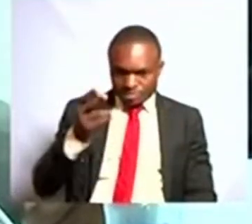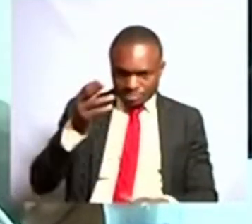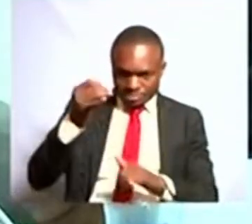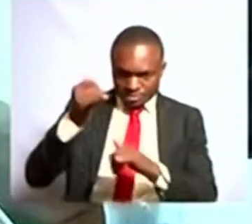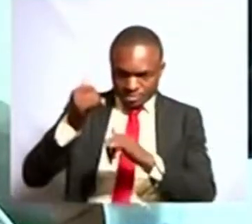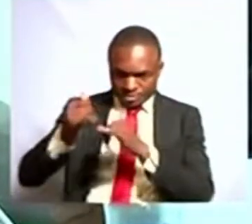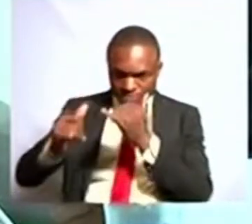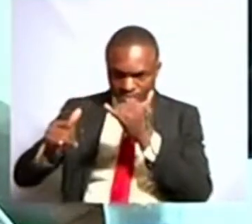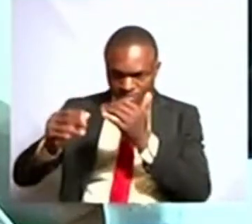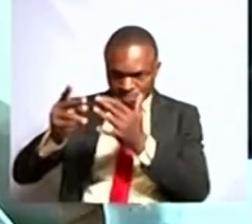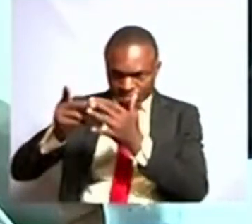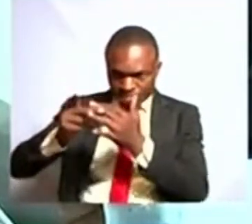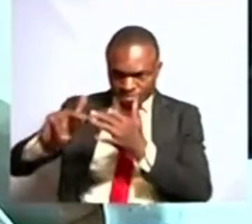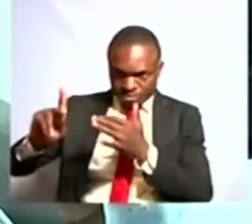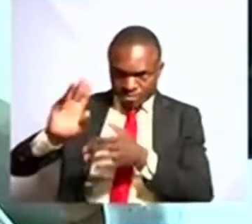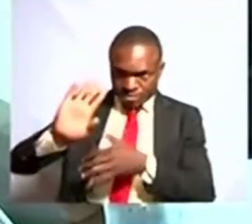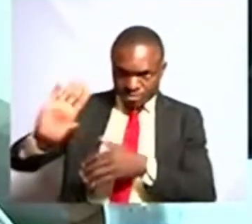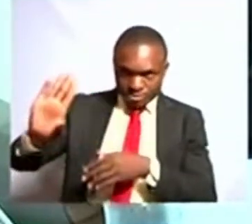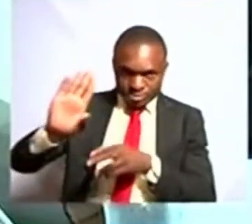of our answer,